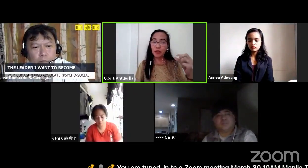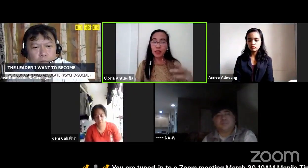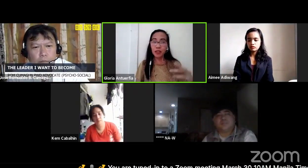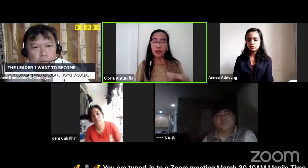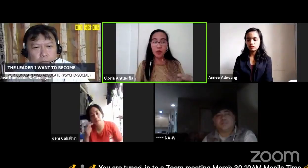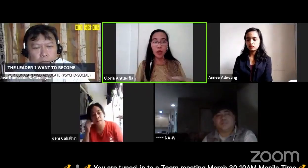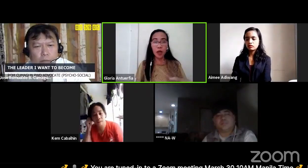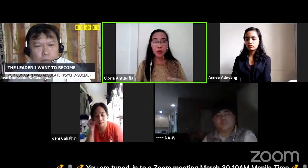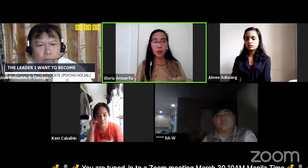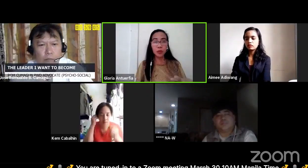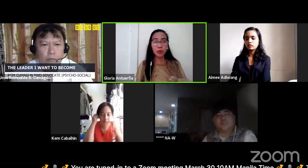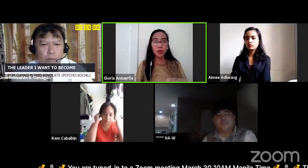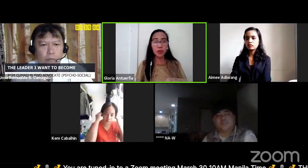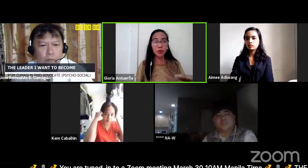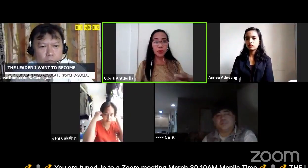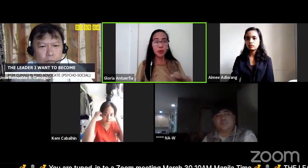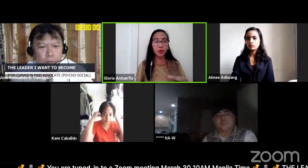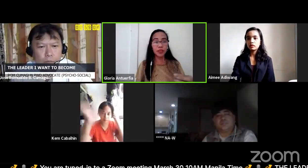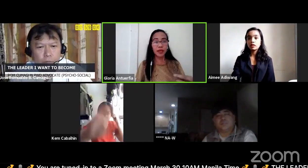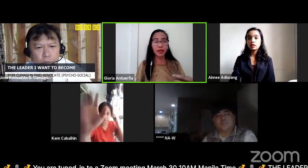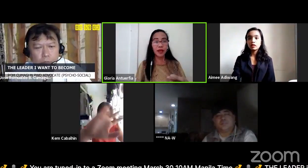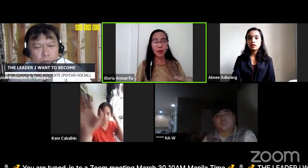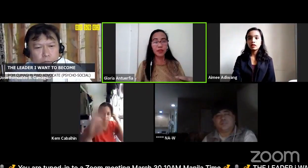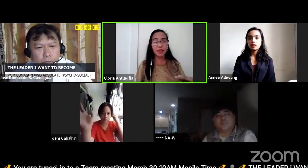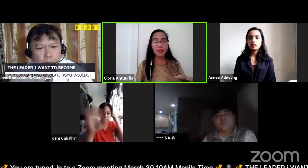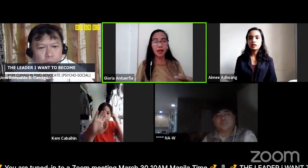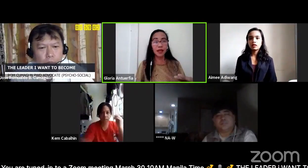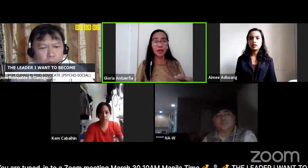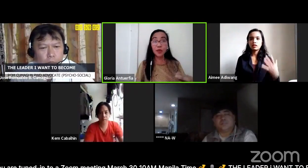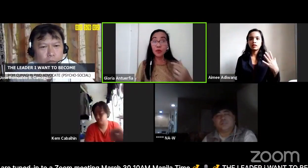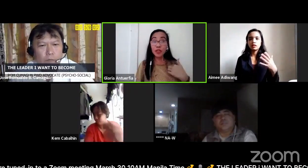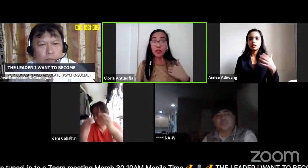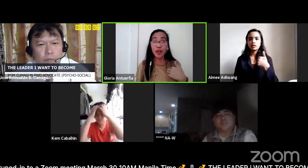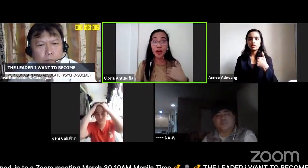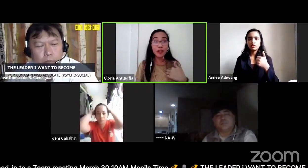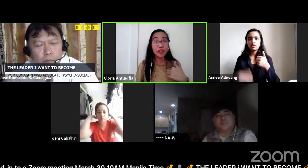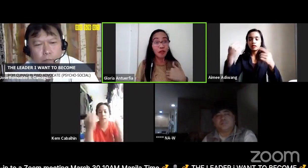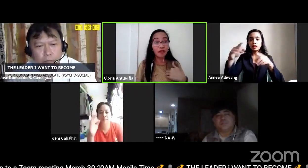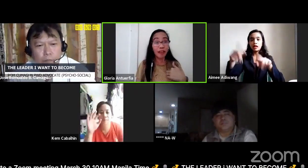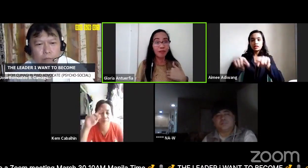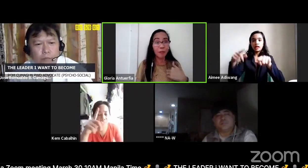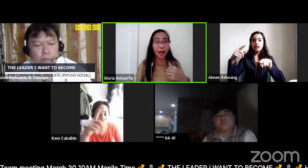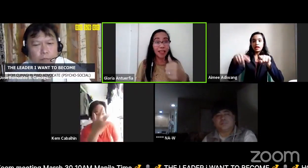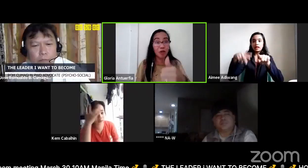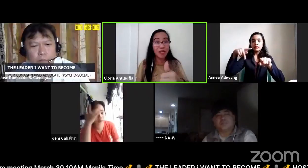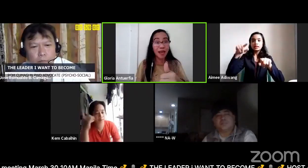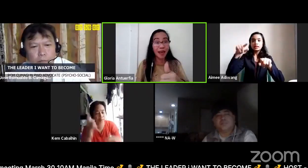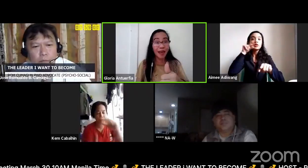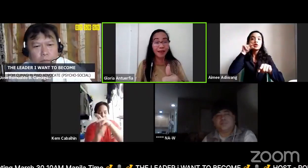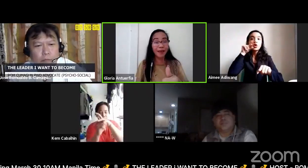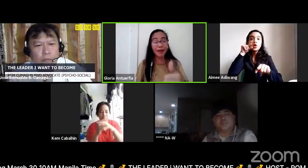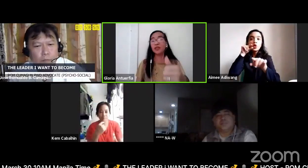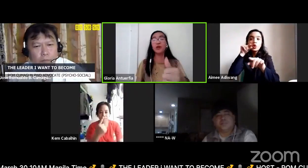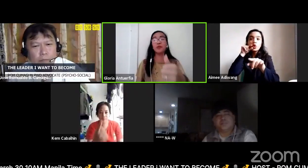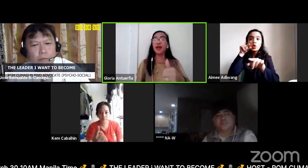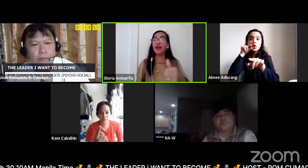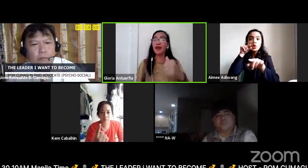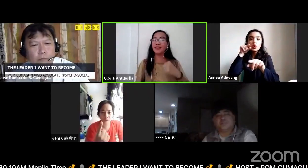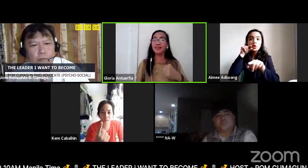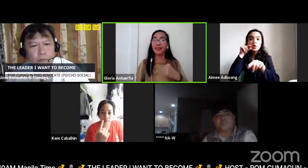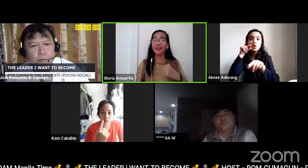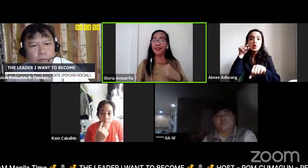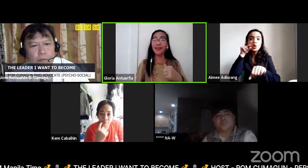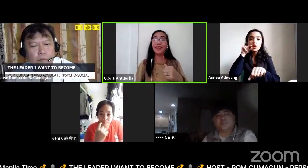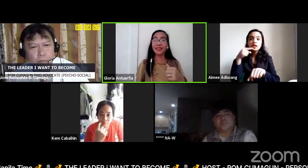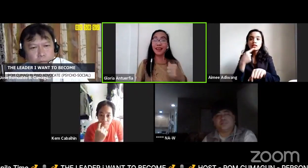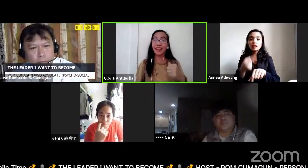because we don't even know how to do the sign language. So we should know that, di ba? SOP yan. SOP